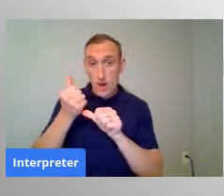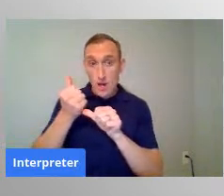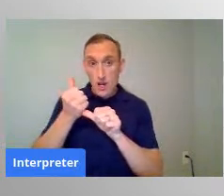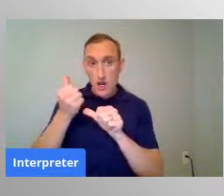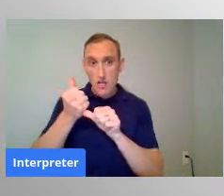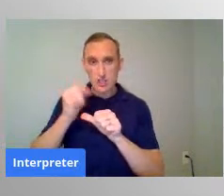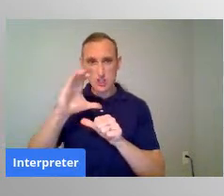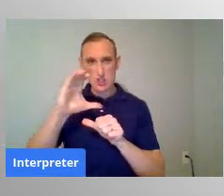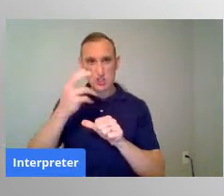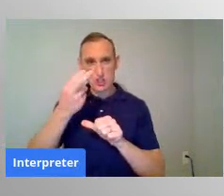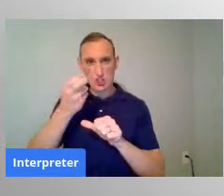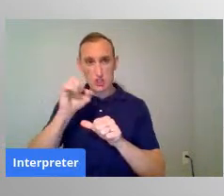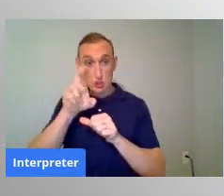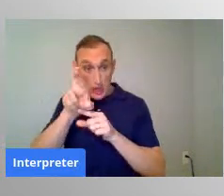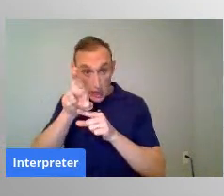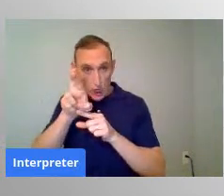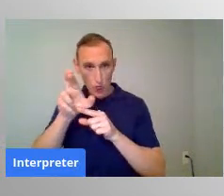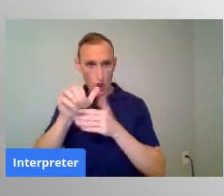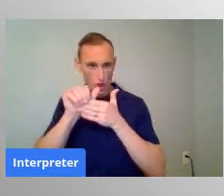will now be chairs.